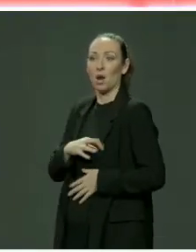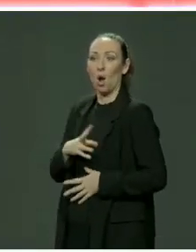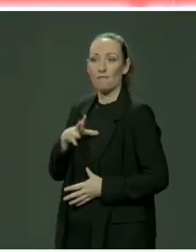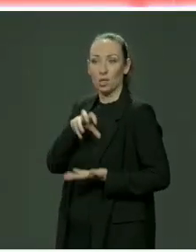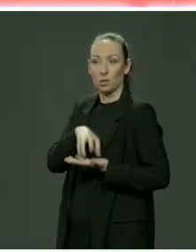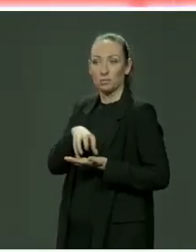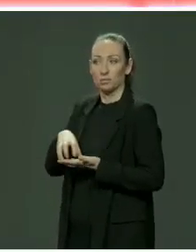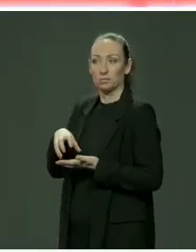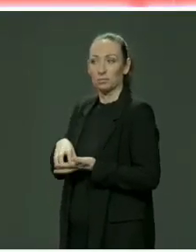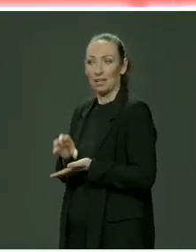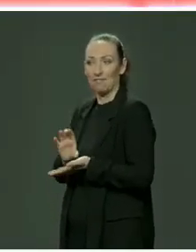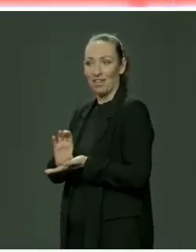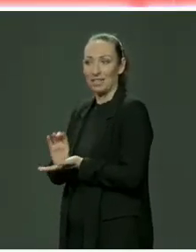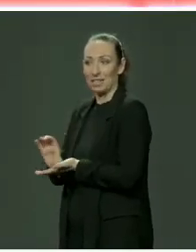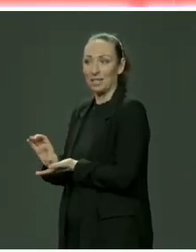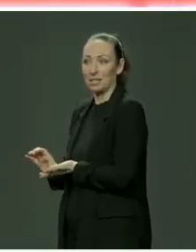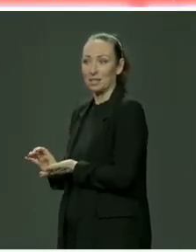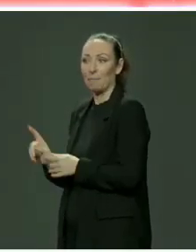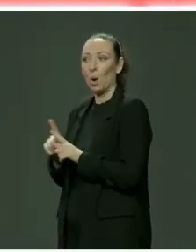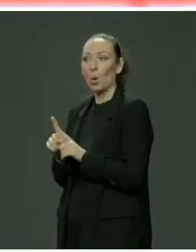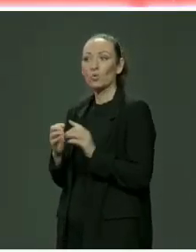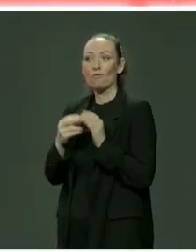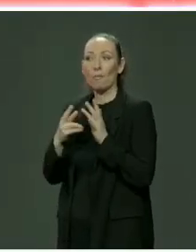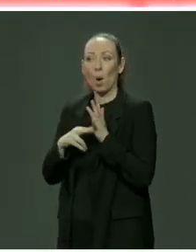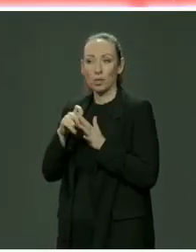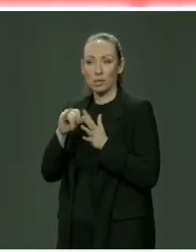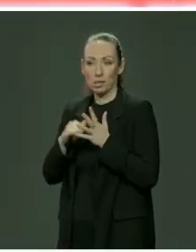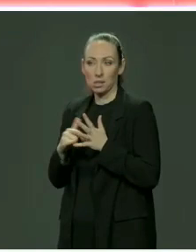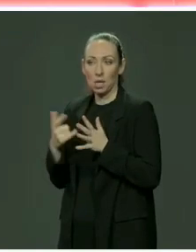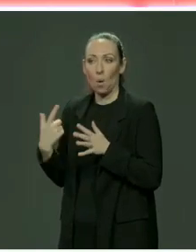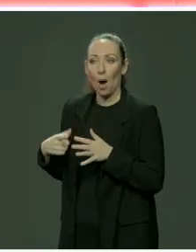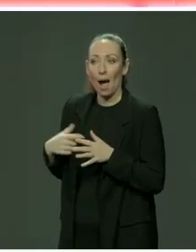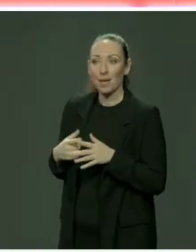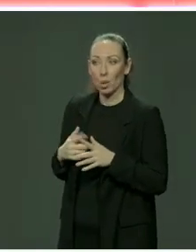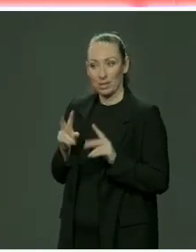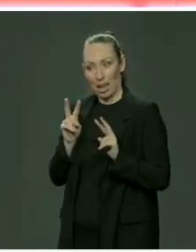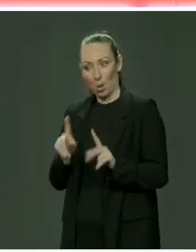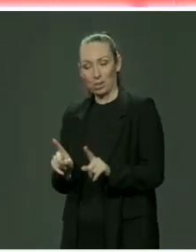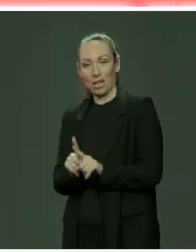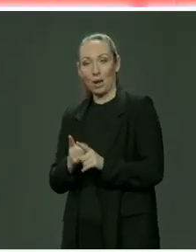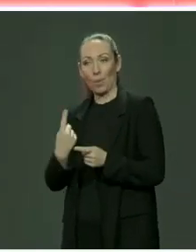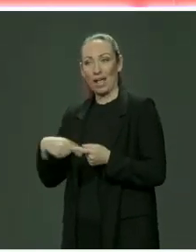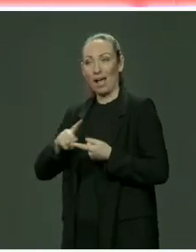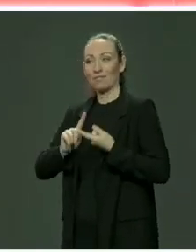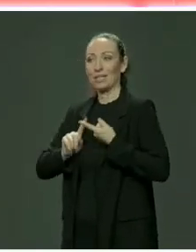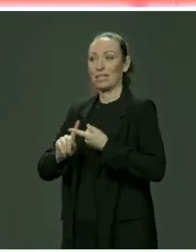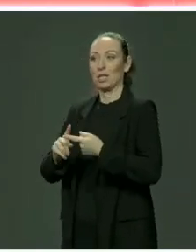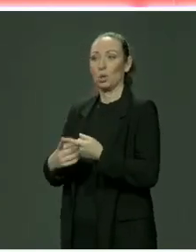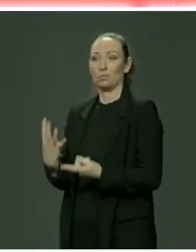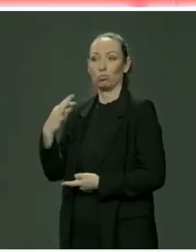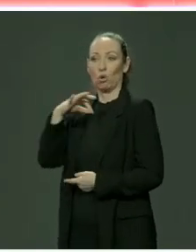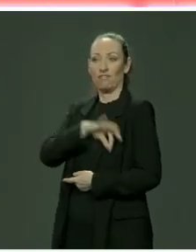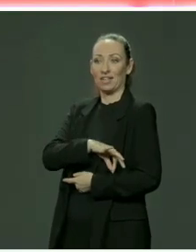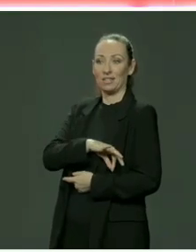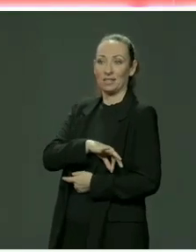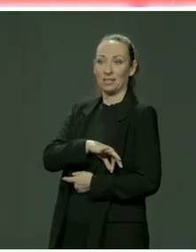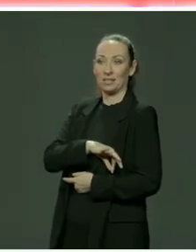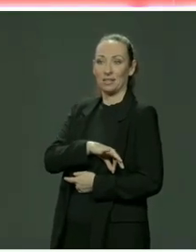green bonds, because it appears that we have a continued case of profits over people?